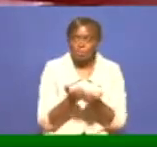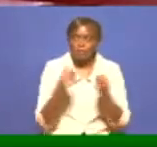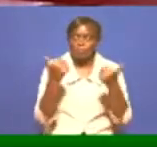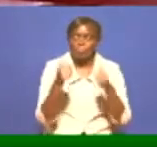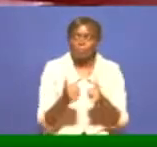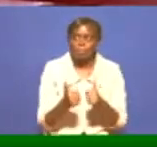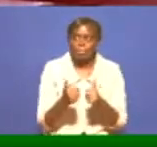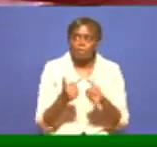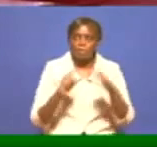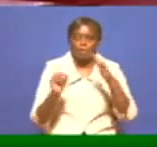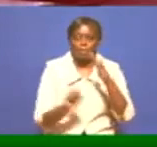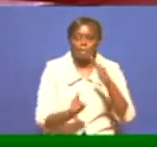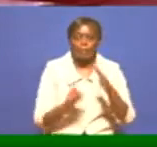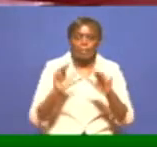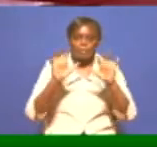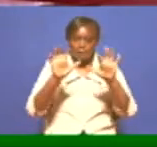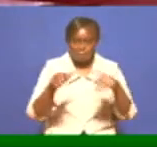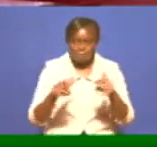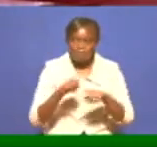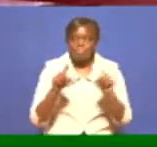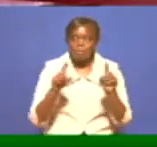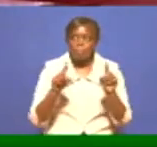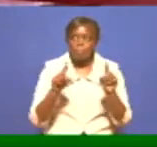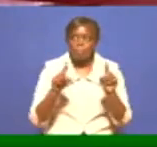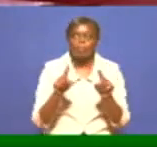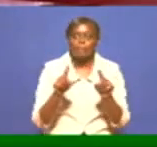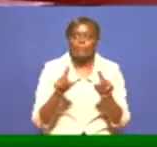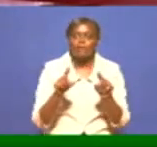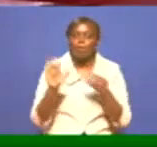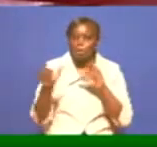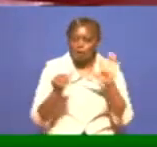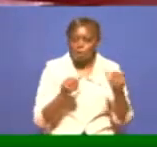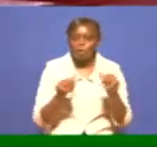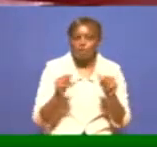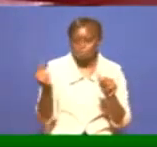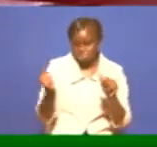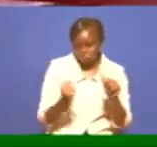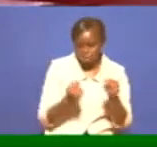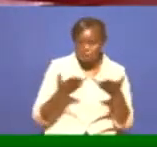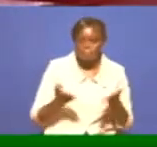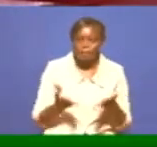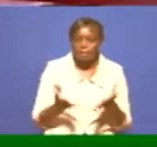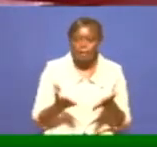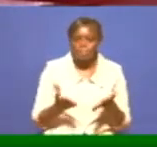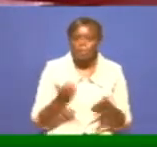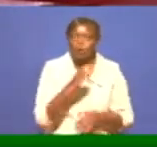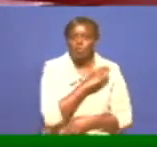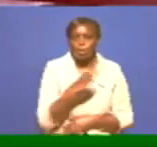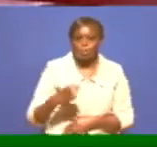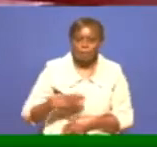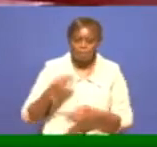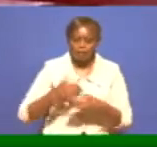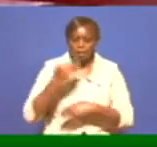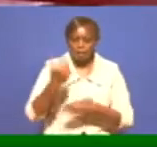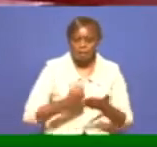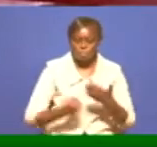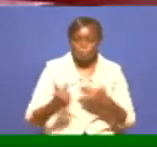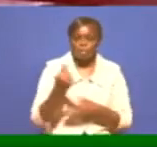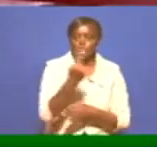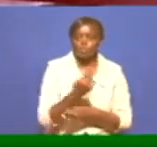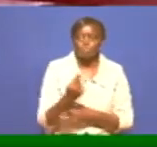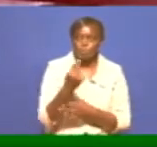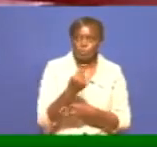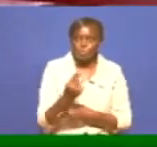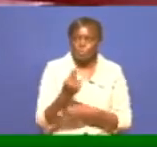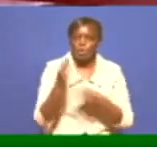the Ministry of Agriculture, but we have someone to the committee next week on Tuesday. So I hope he will